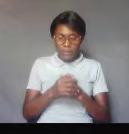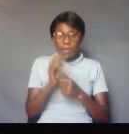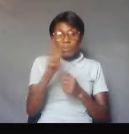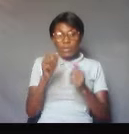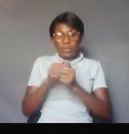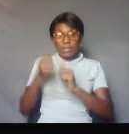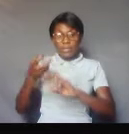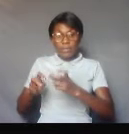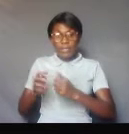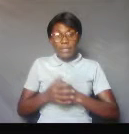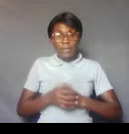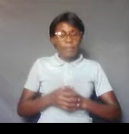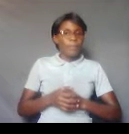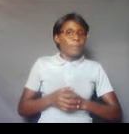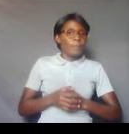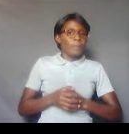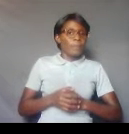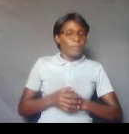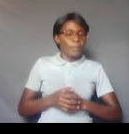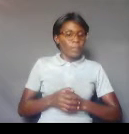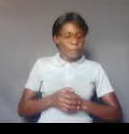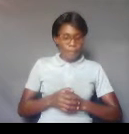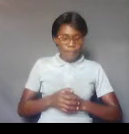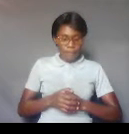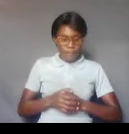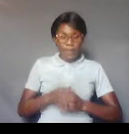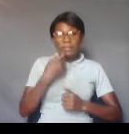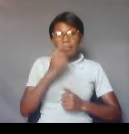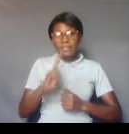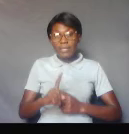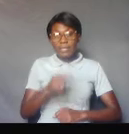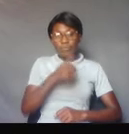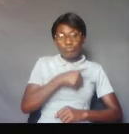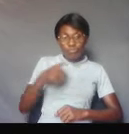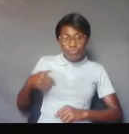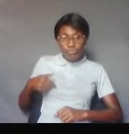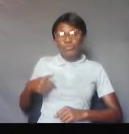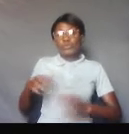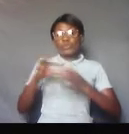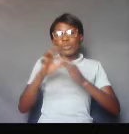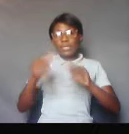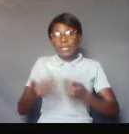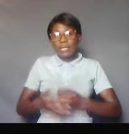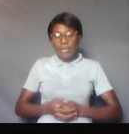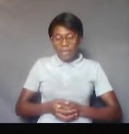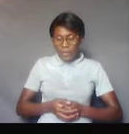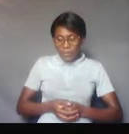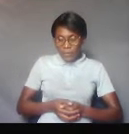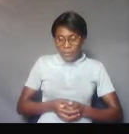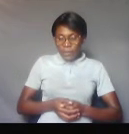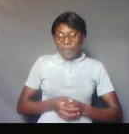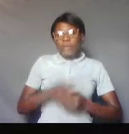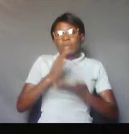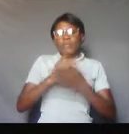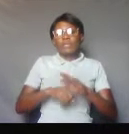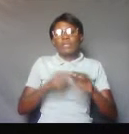with disability, or towards certain genders or sexual orientations. So